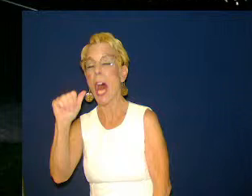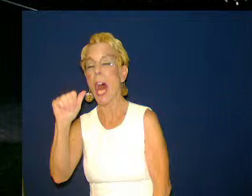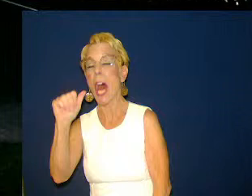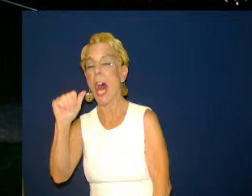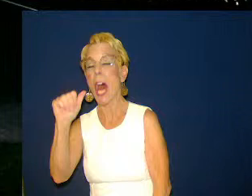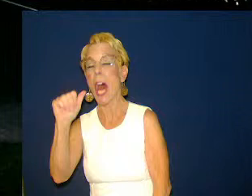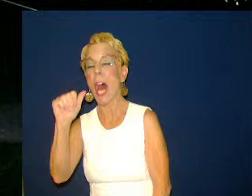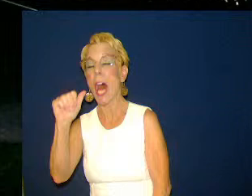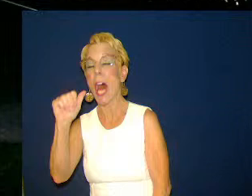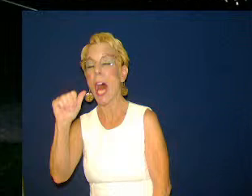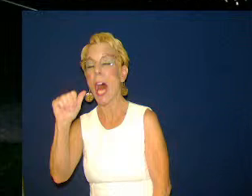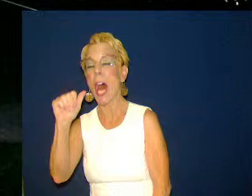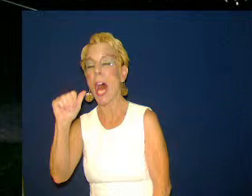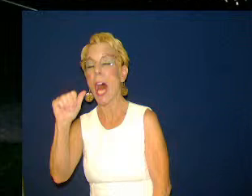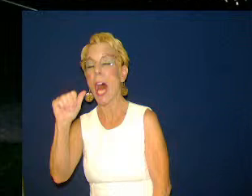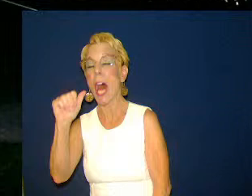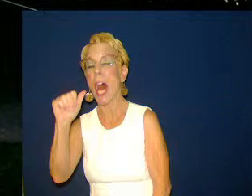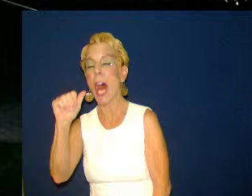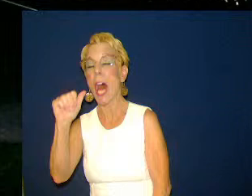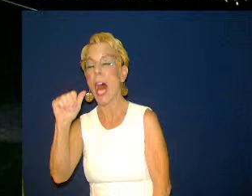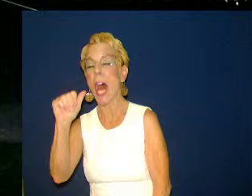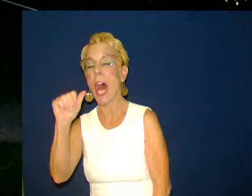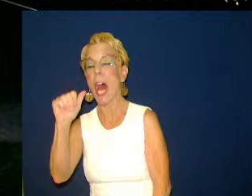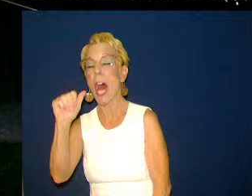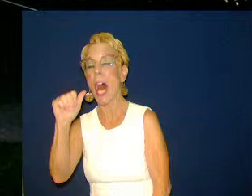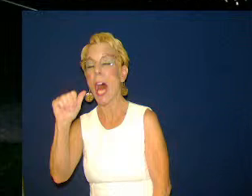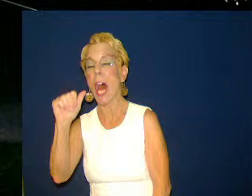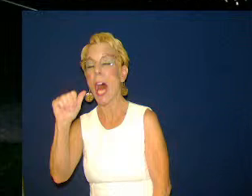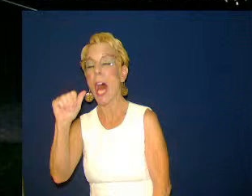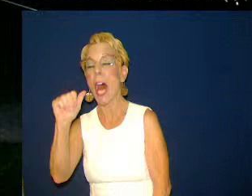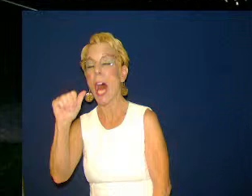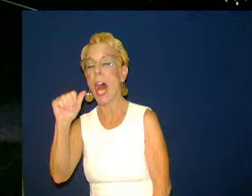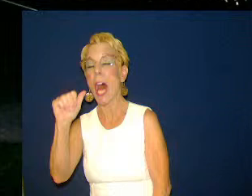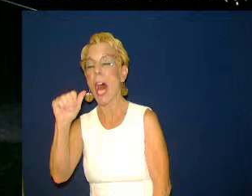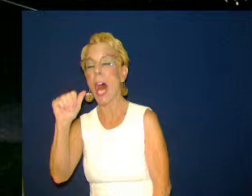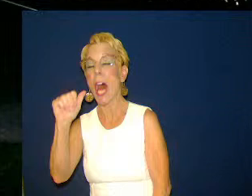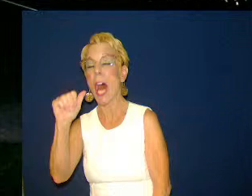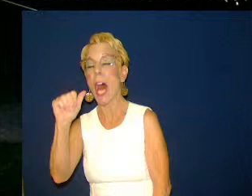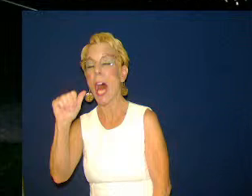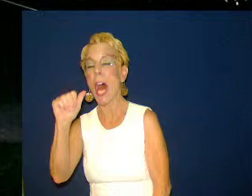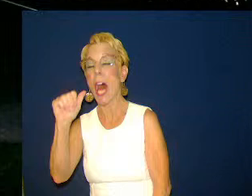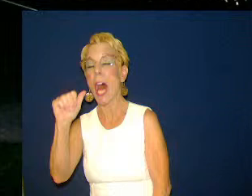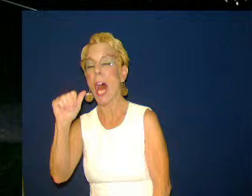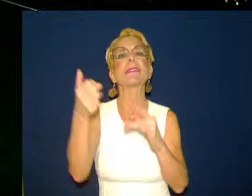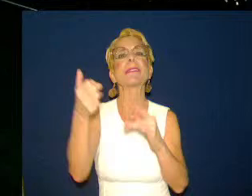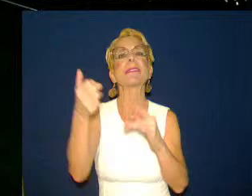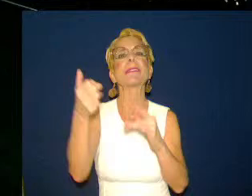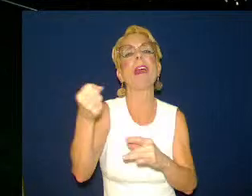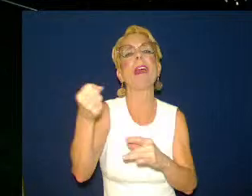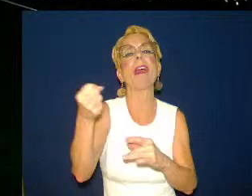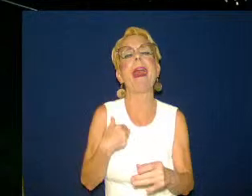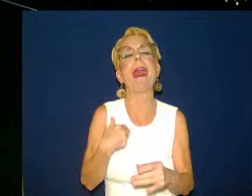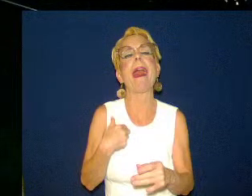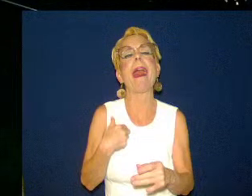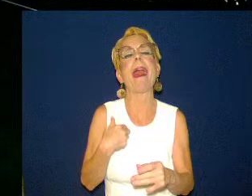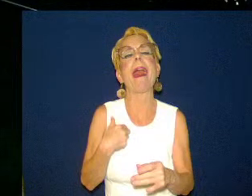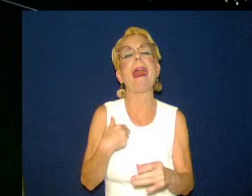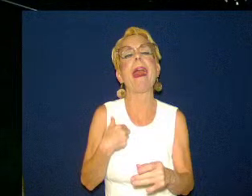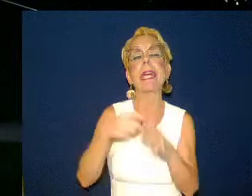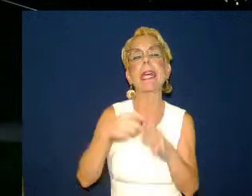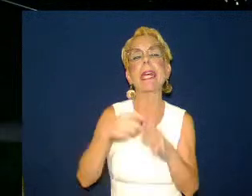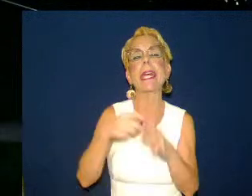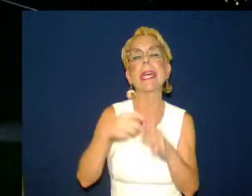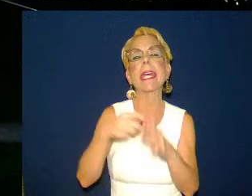true, and who holds the key of David. 2 bullet points right there. What he opens, no man can